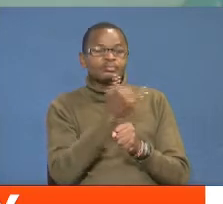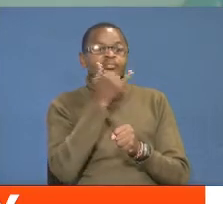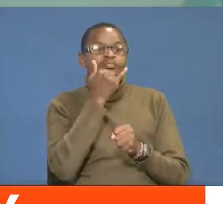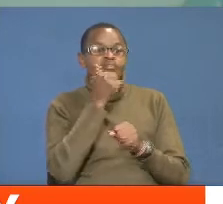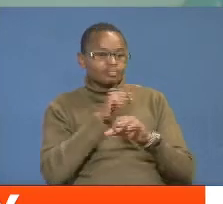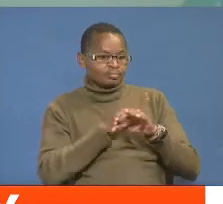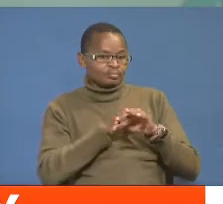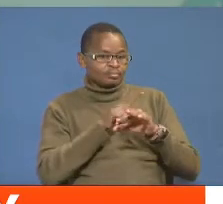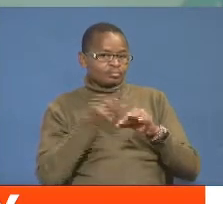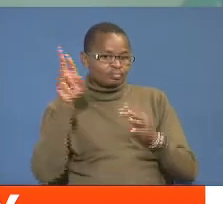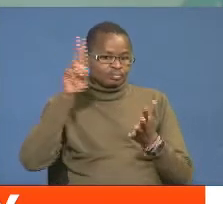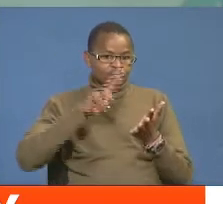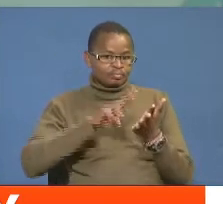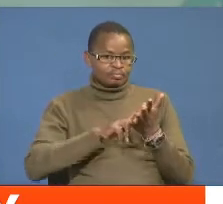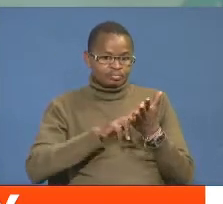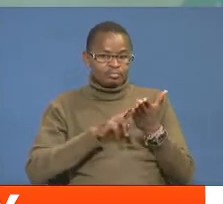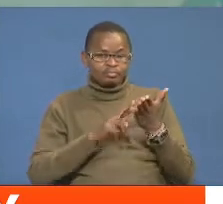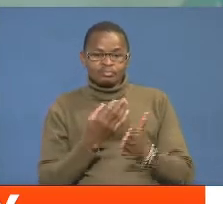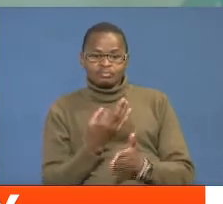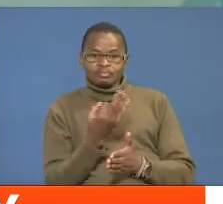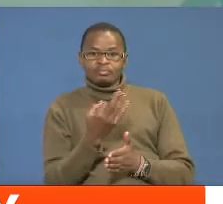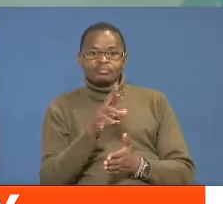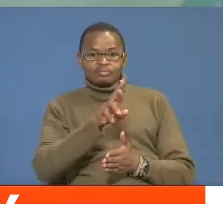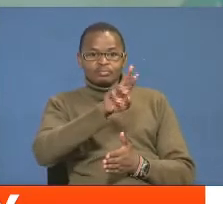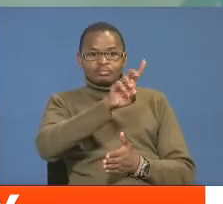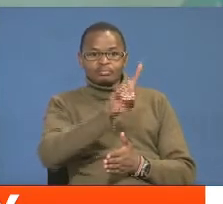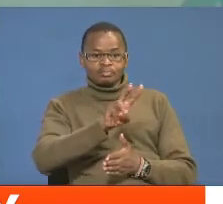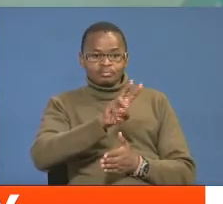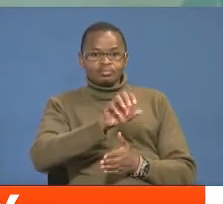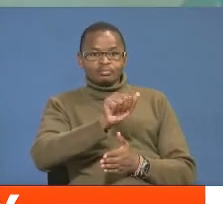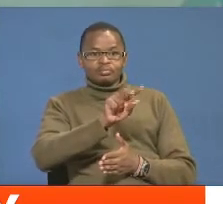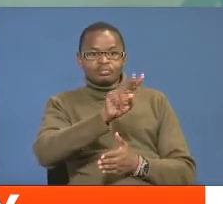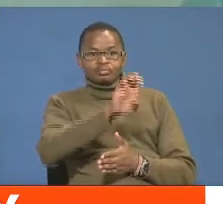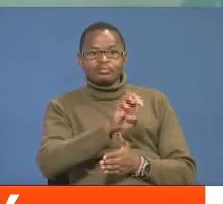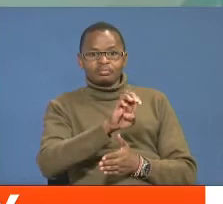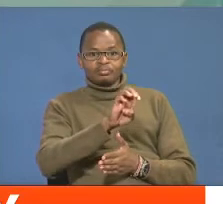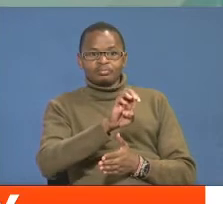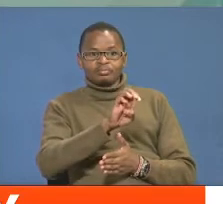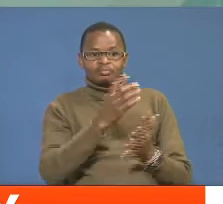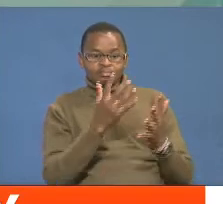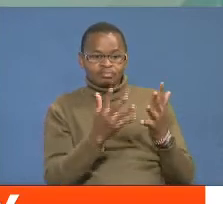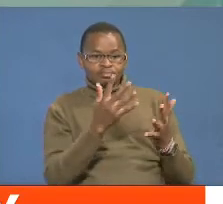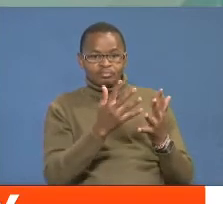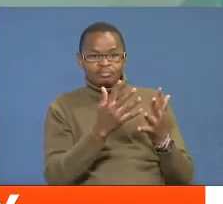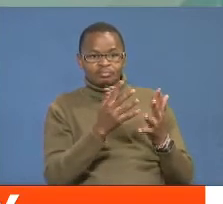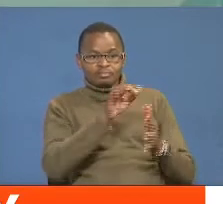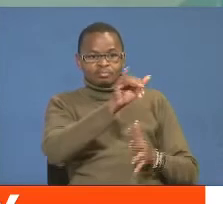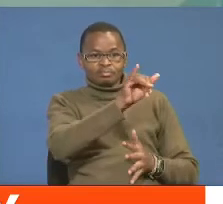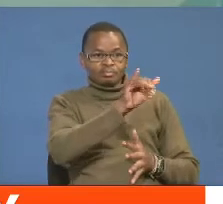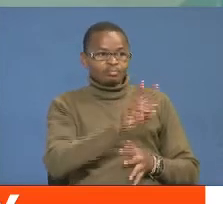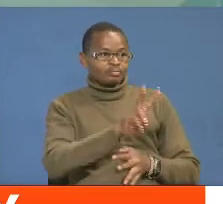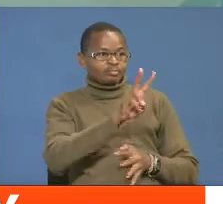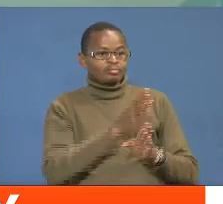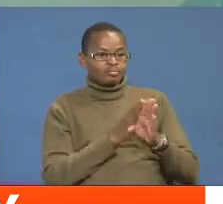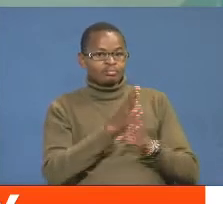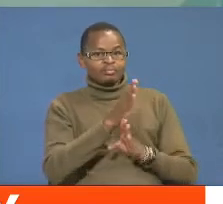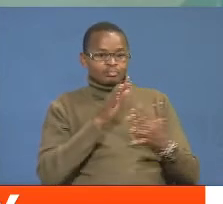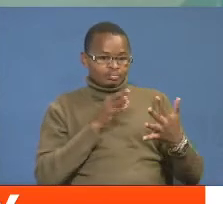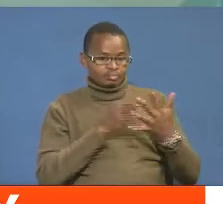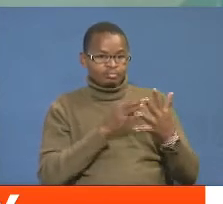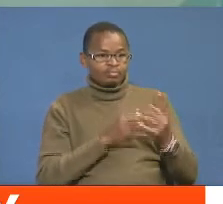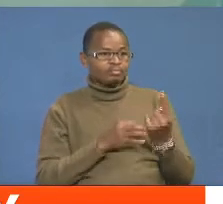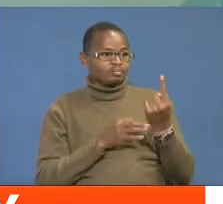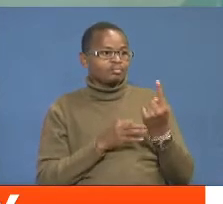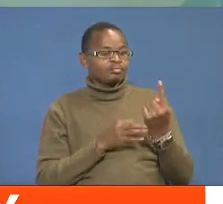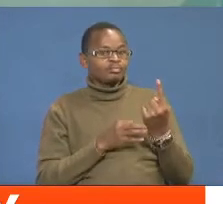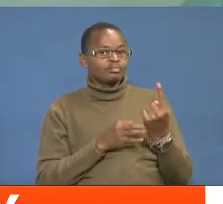when they're replicating. So this third wave, as I mentioned, you know, it could have been driven by two major factors.